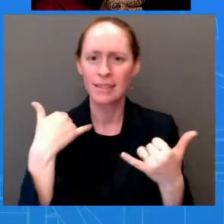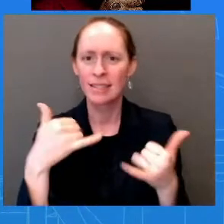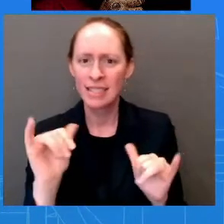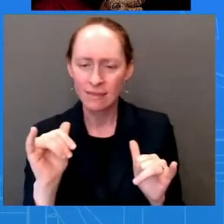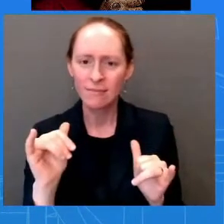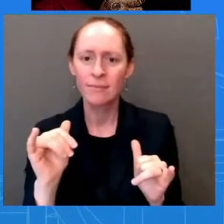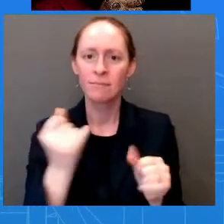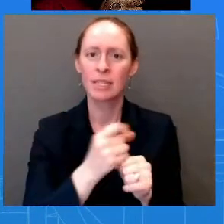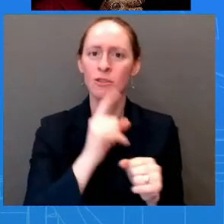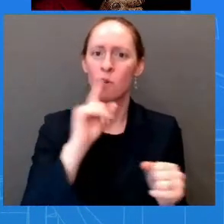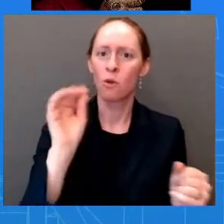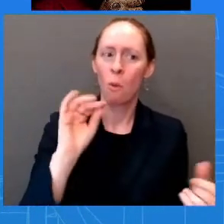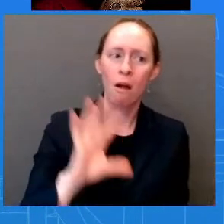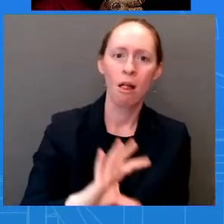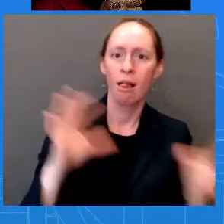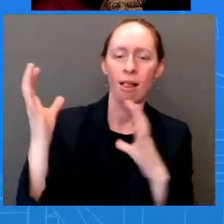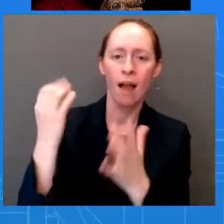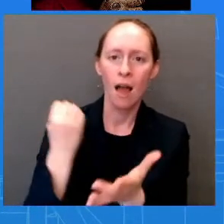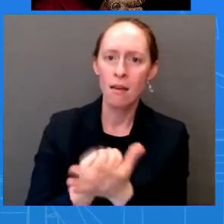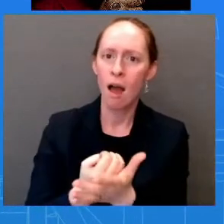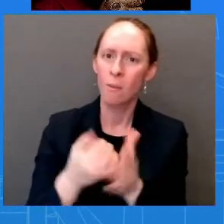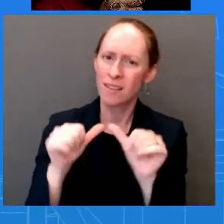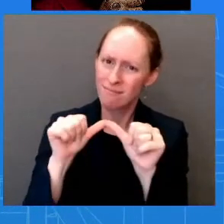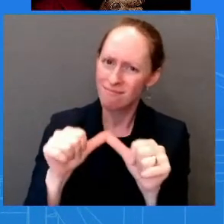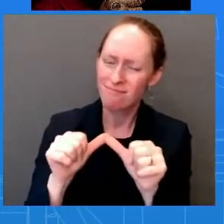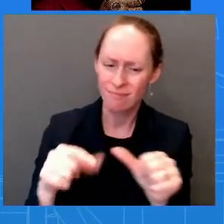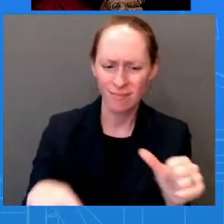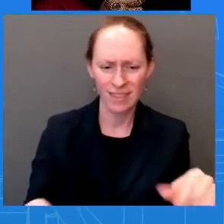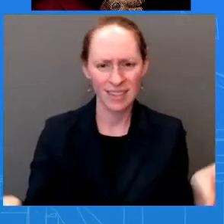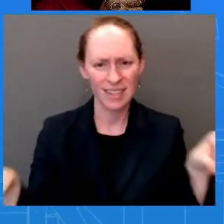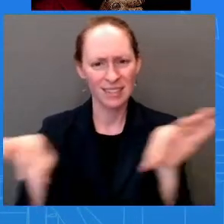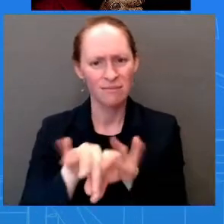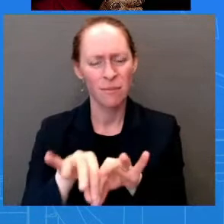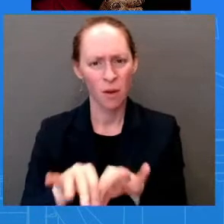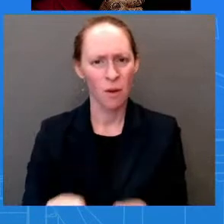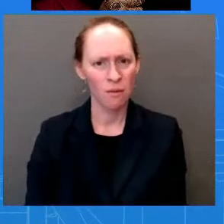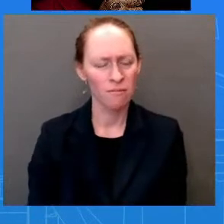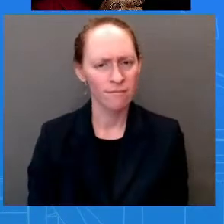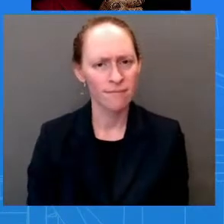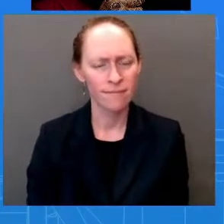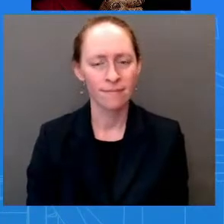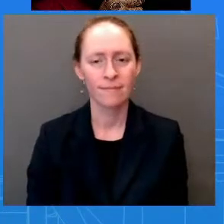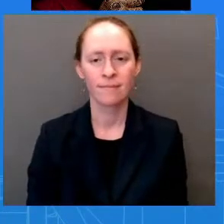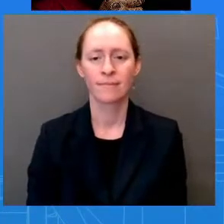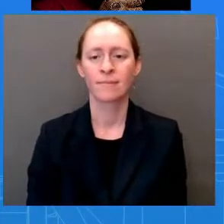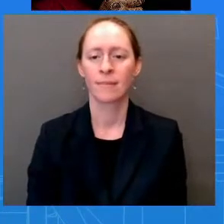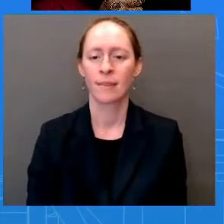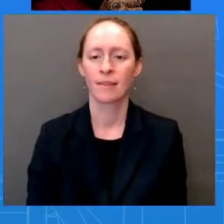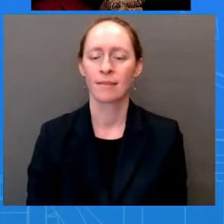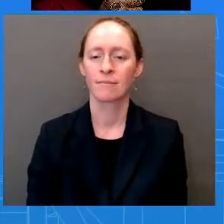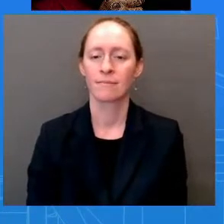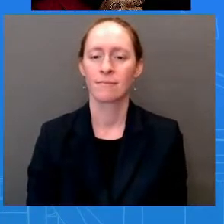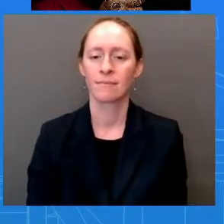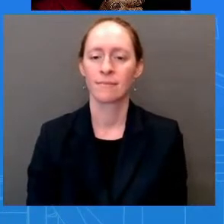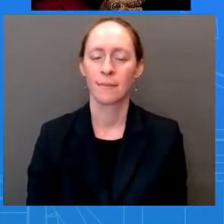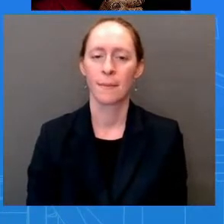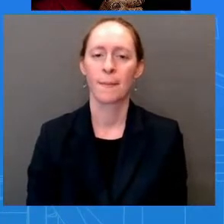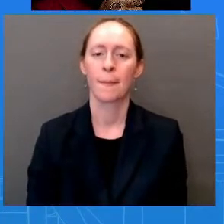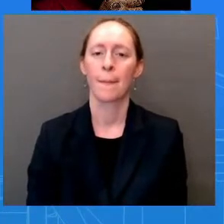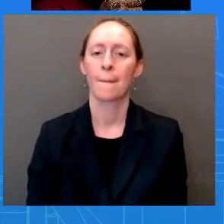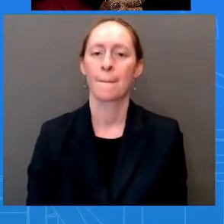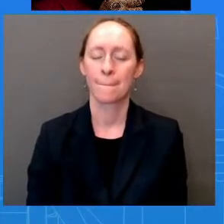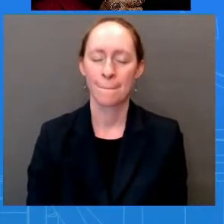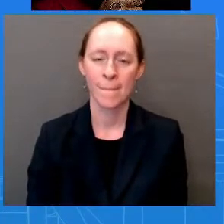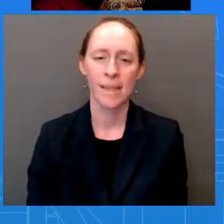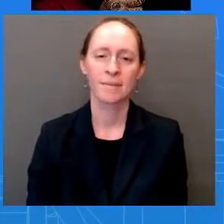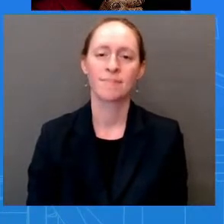an important moment as well. Look, we're going to be steadfast in saying that all parties need to come